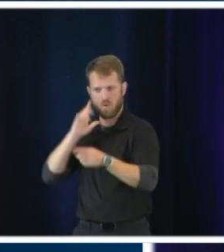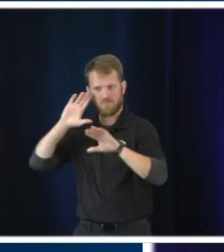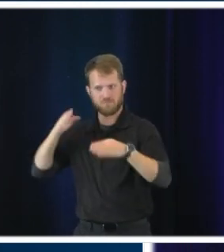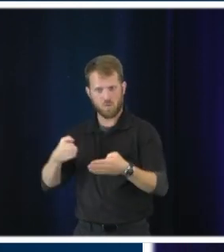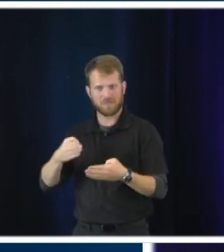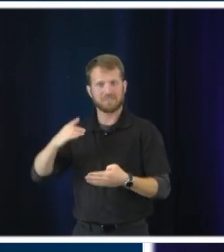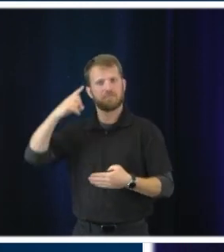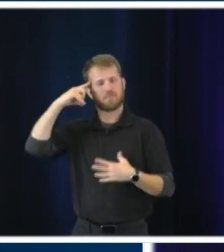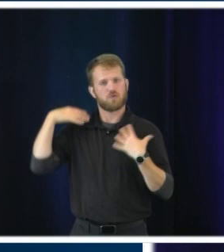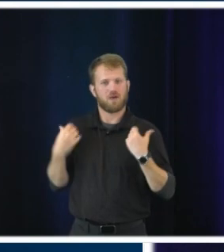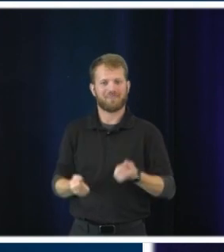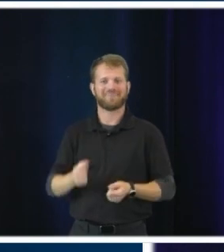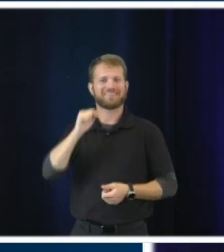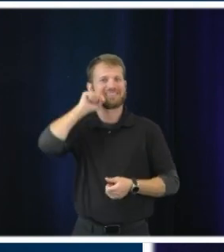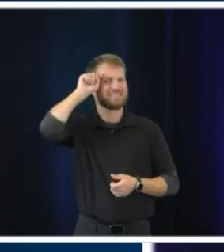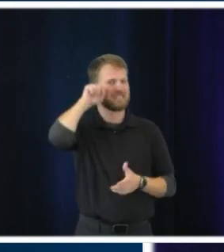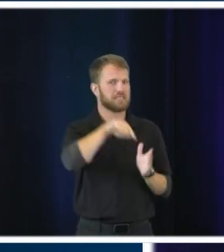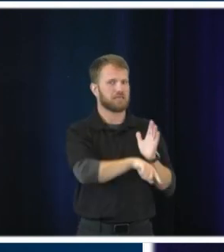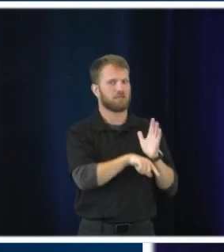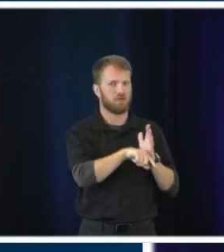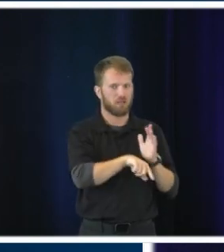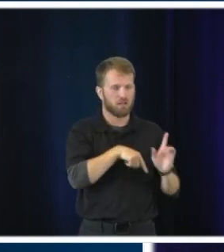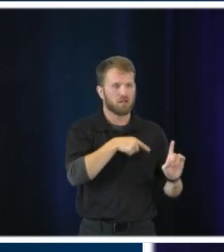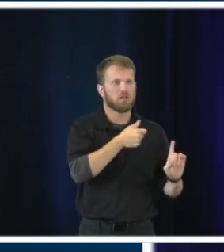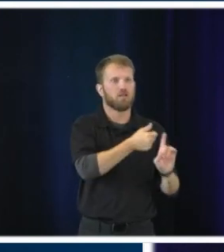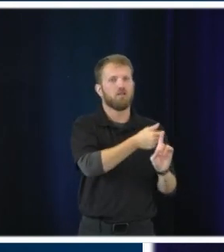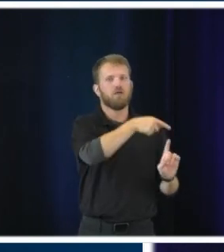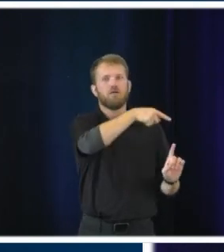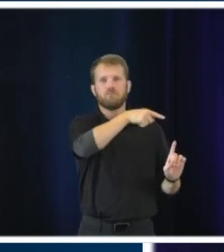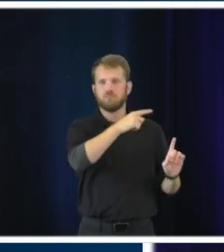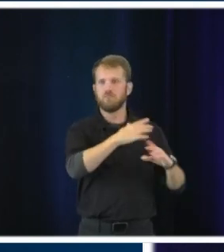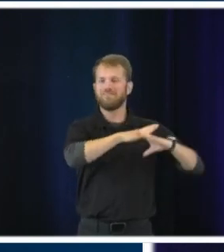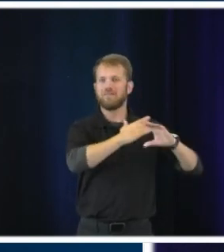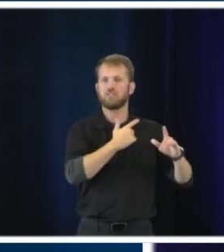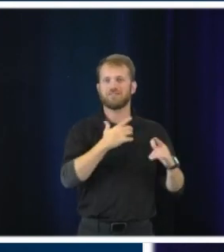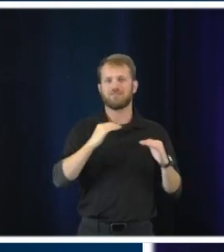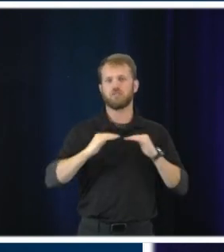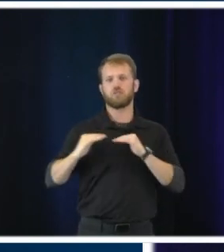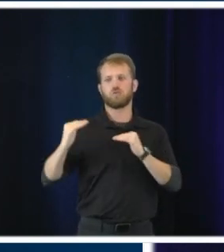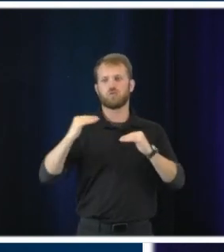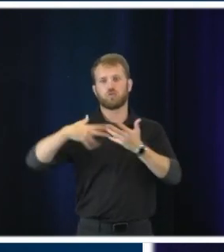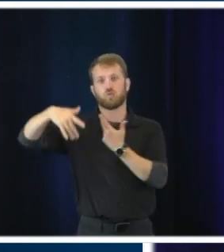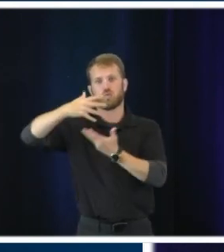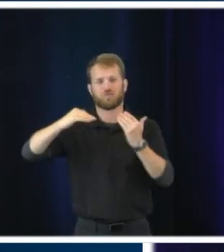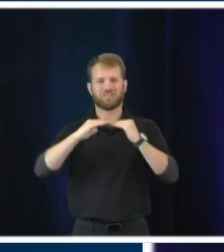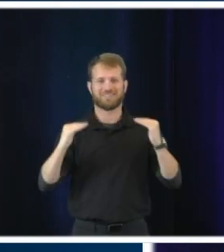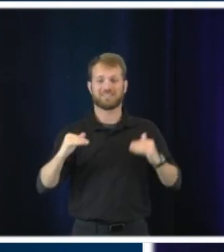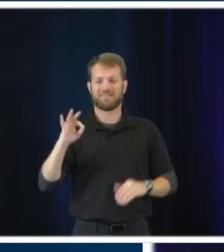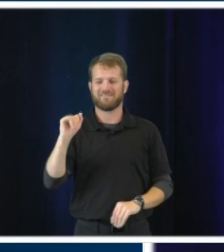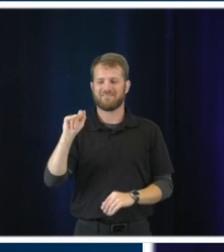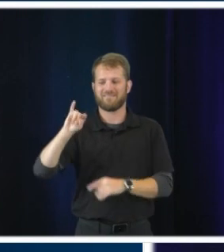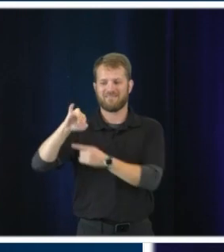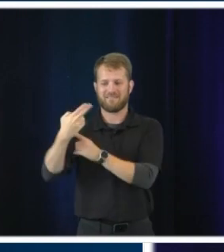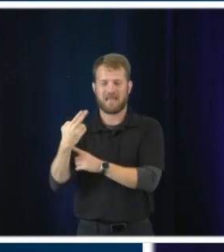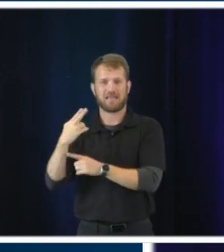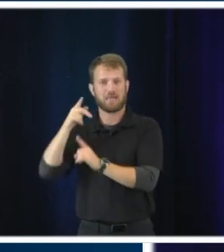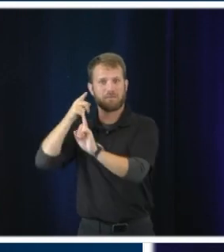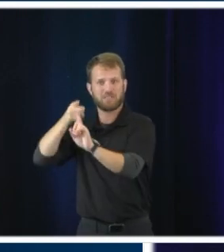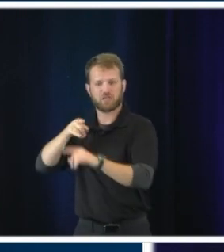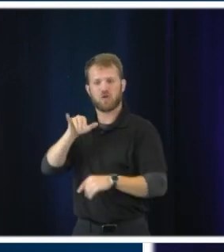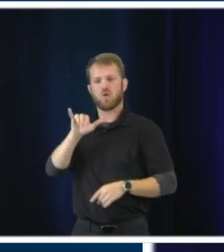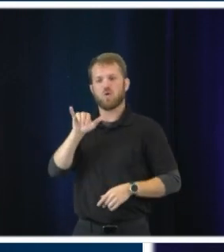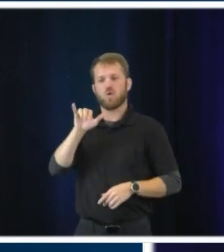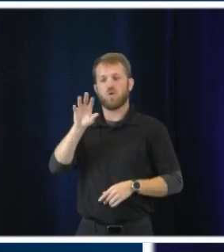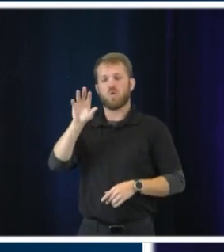team suicide prevention, and social justice. Khadija volunteers at Faith Mission, the YWCA Family